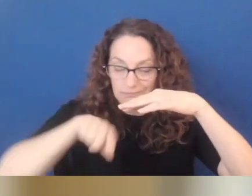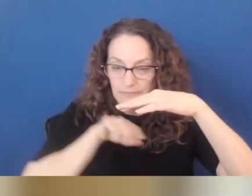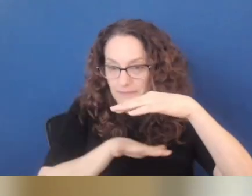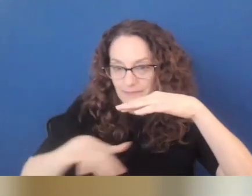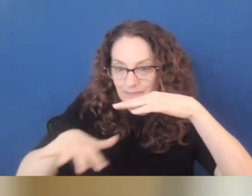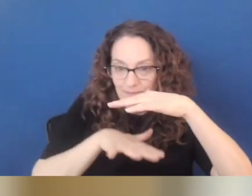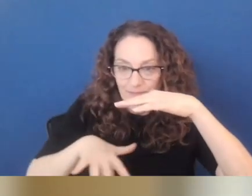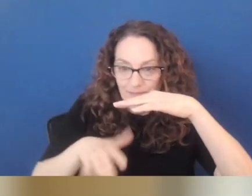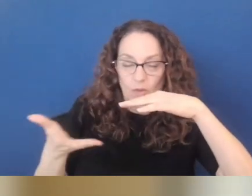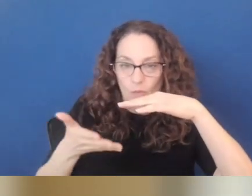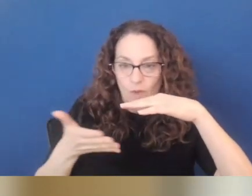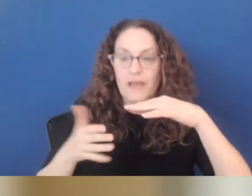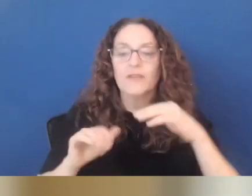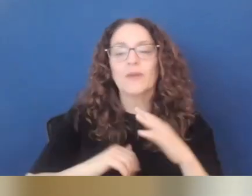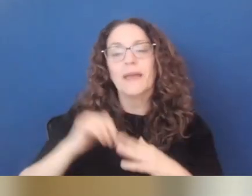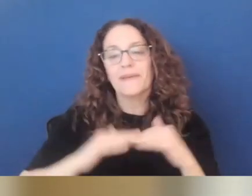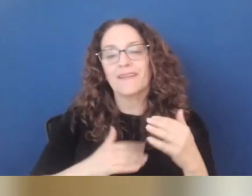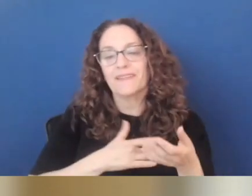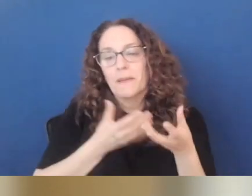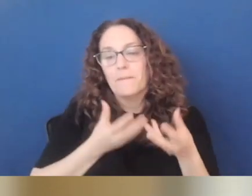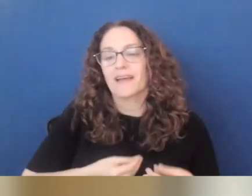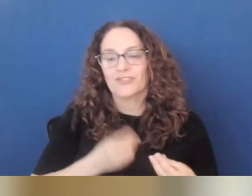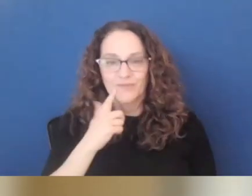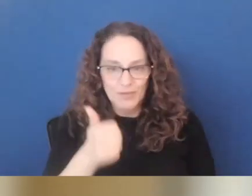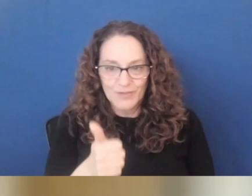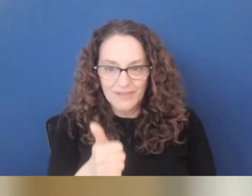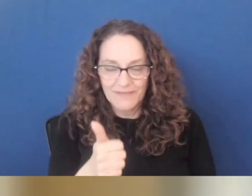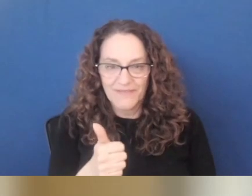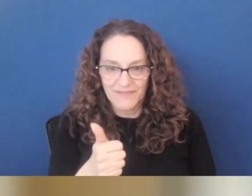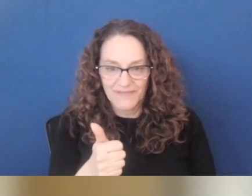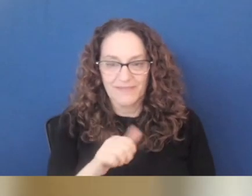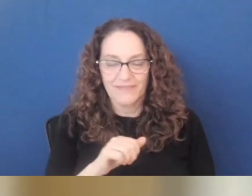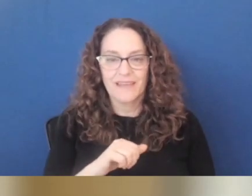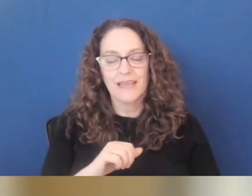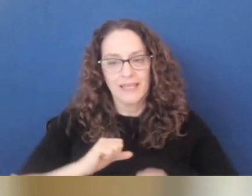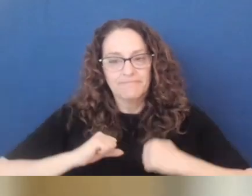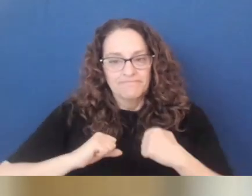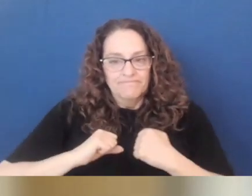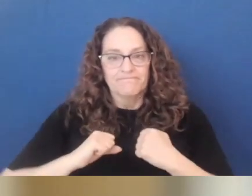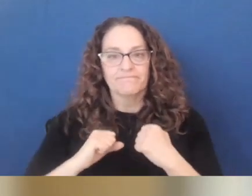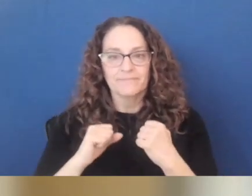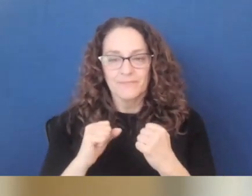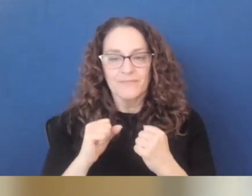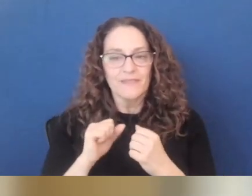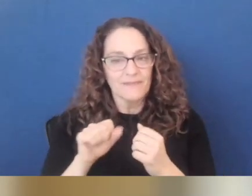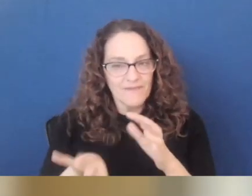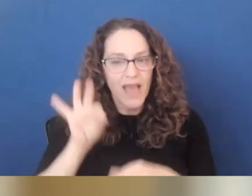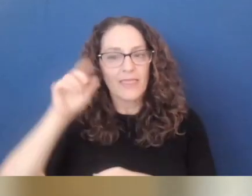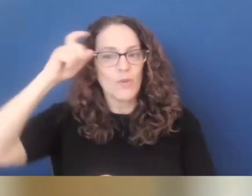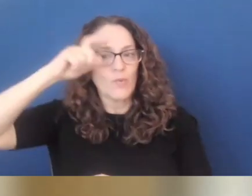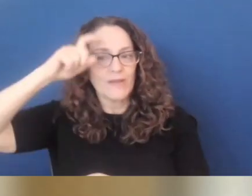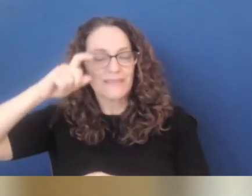for it and the strength to really make a stronger resolve based on the wisdom that sees how